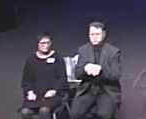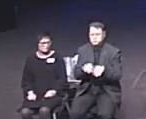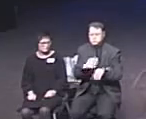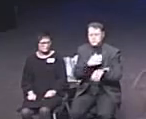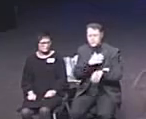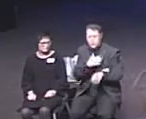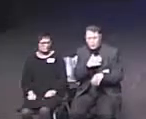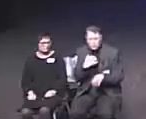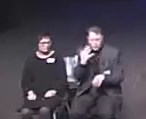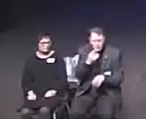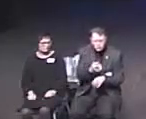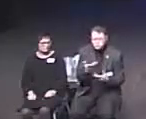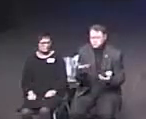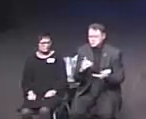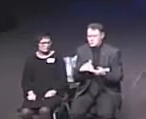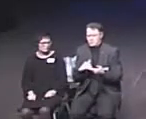entrepreneurship and find